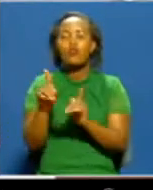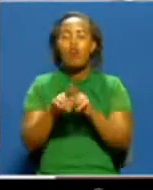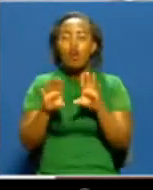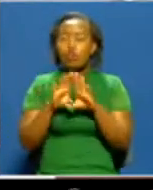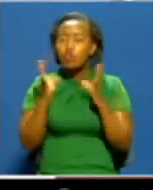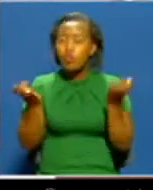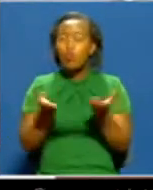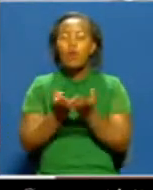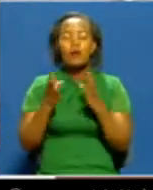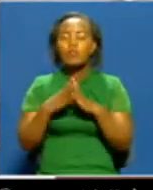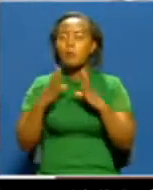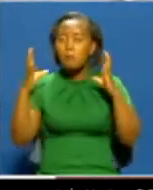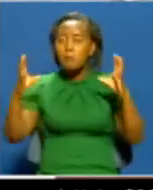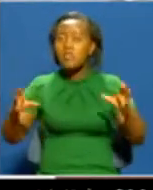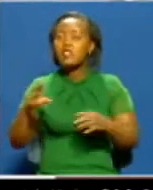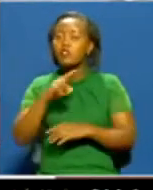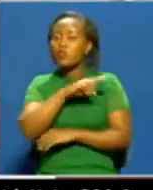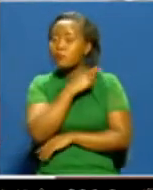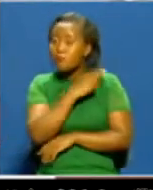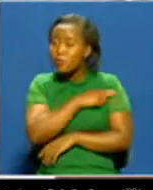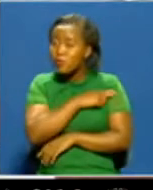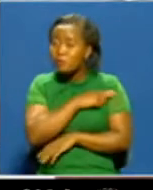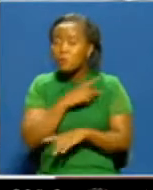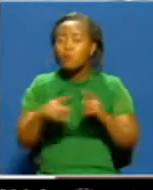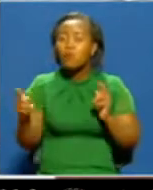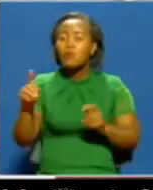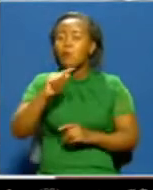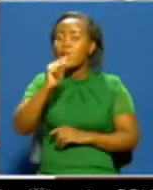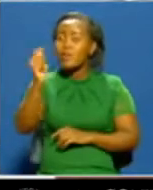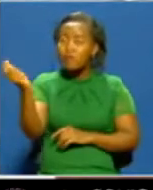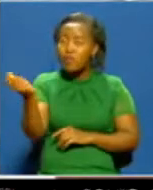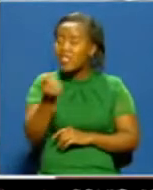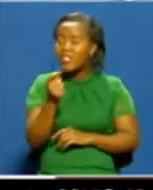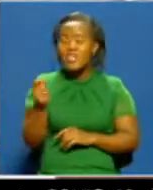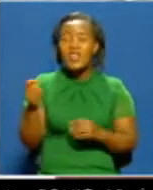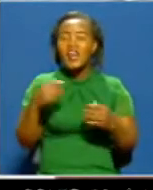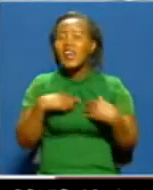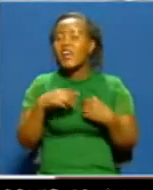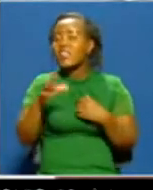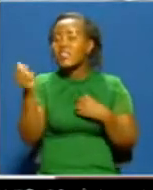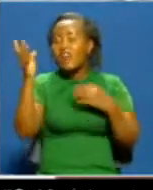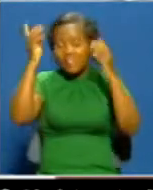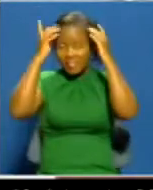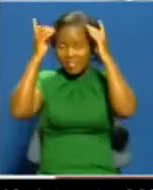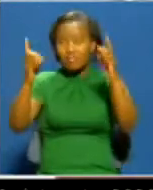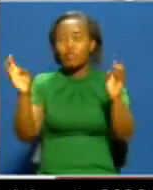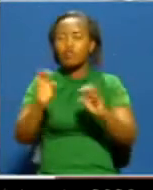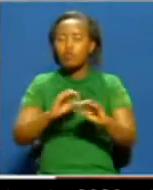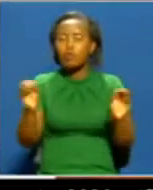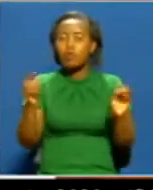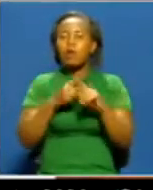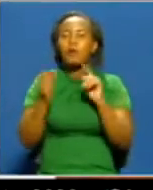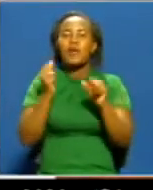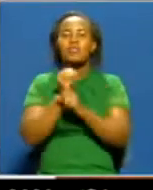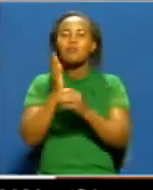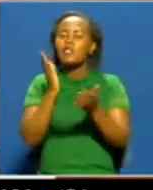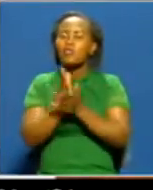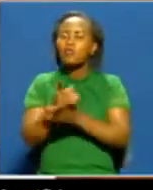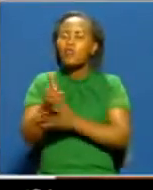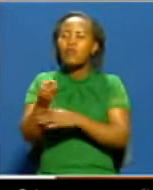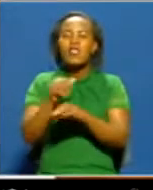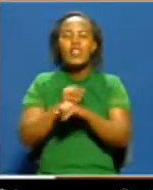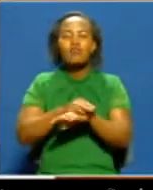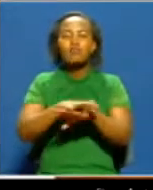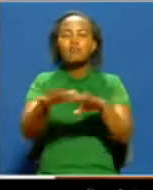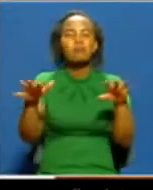facilities. So for us, we had no choice but to ensure that the virus is not transmitted. And you rightly